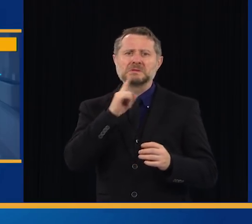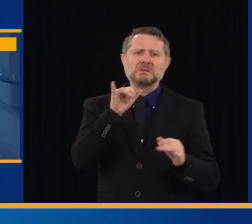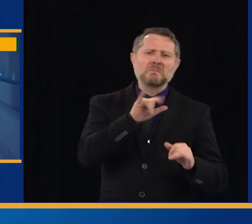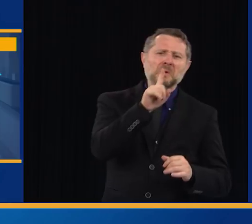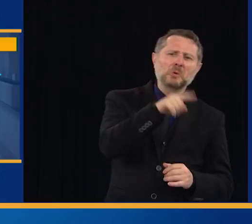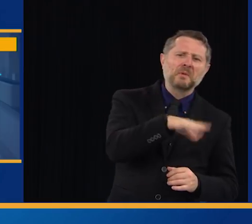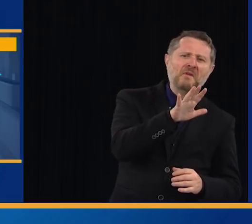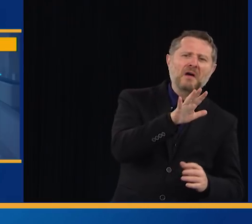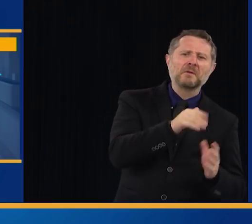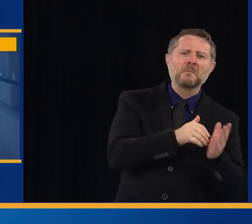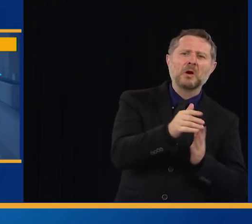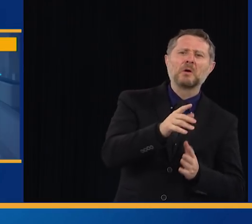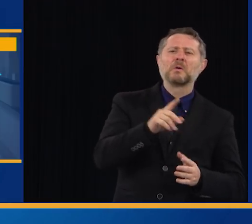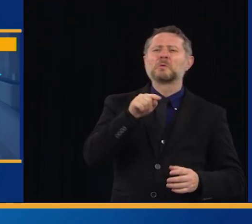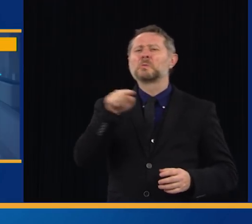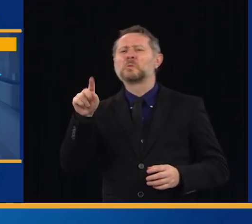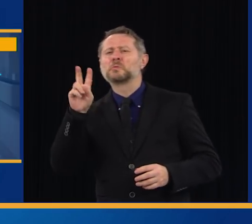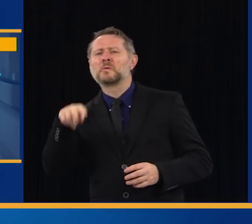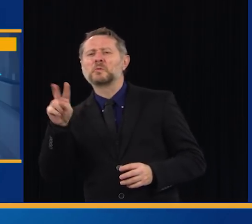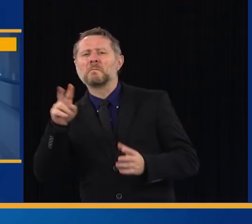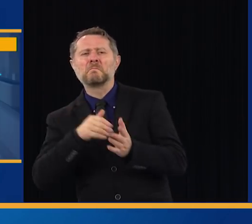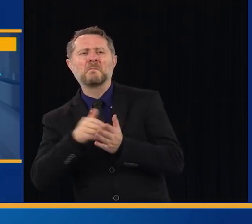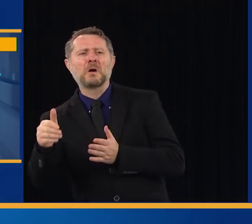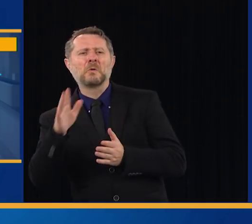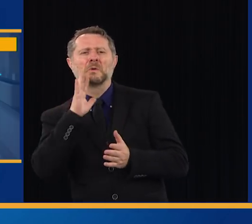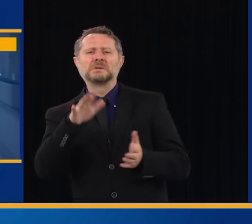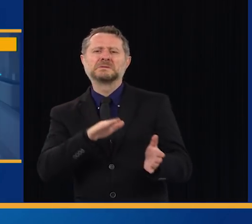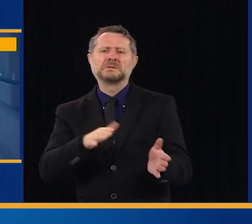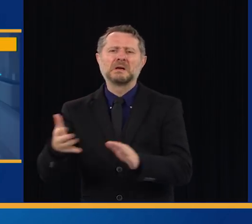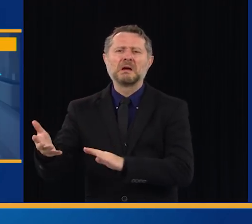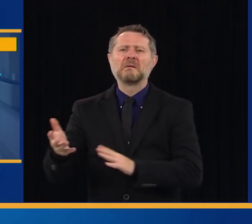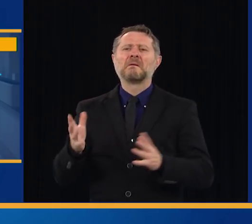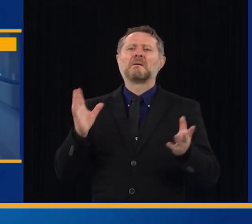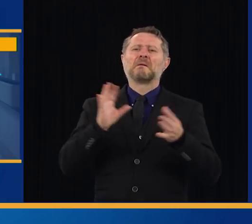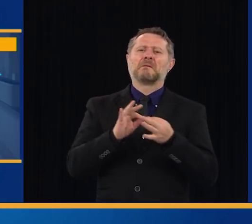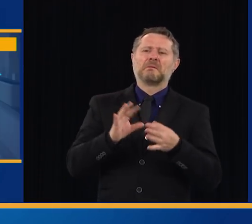deaths. Deaths. And that was the White House